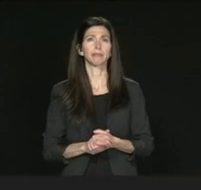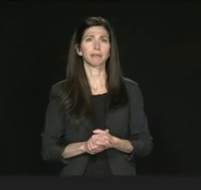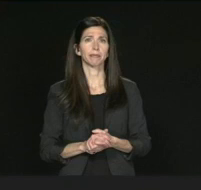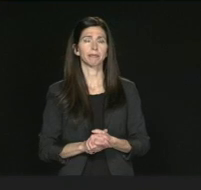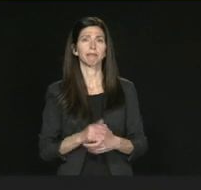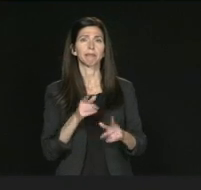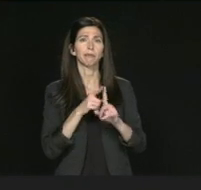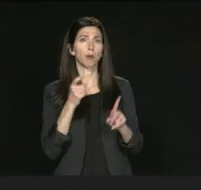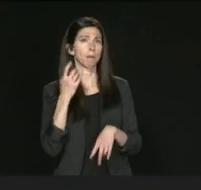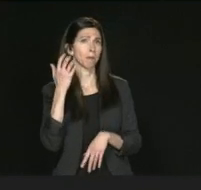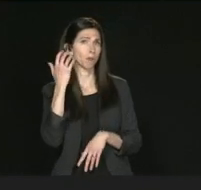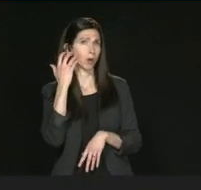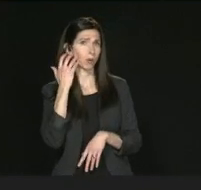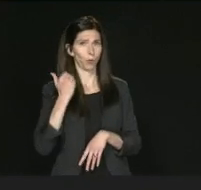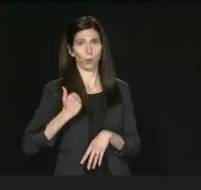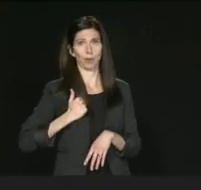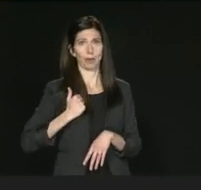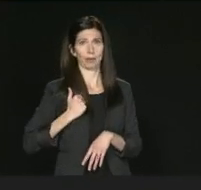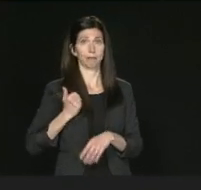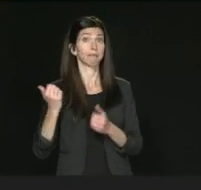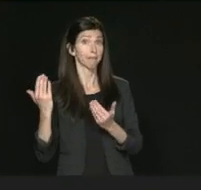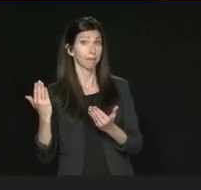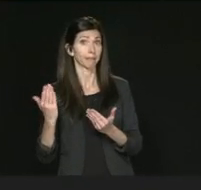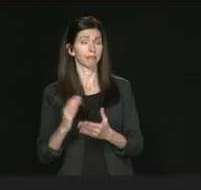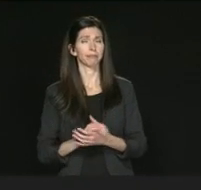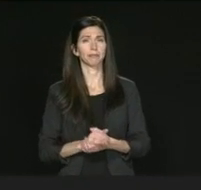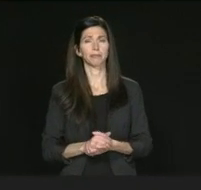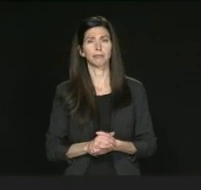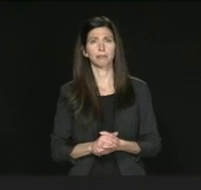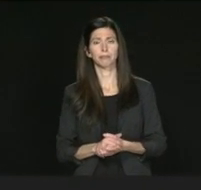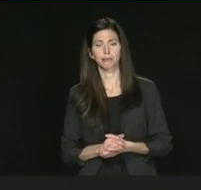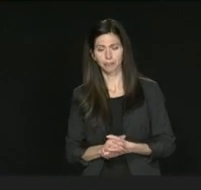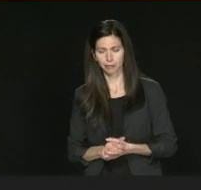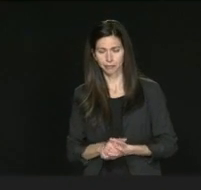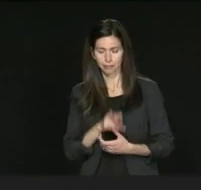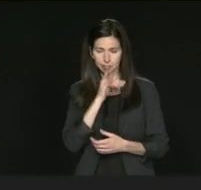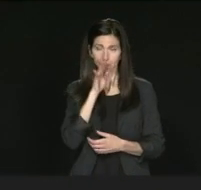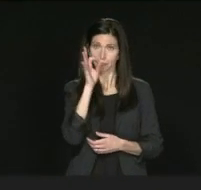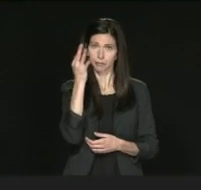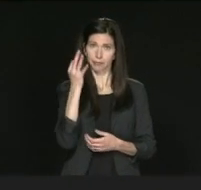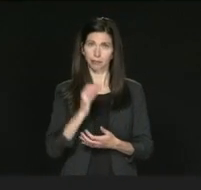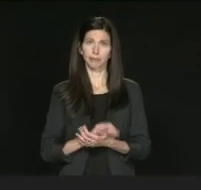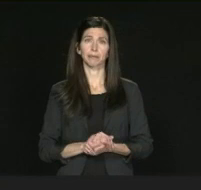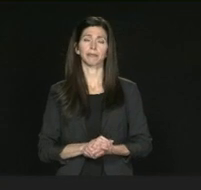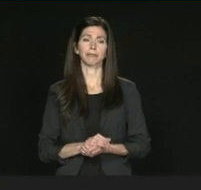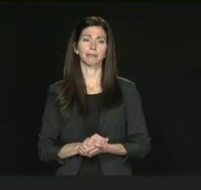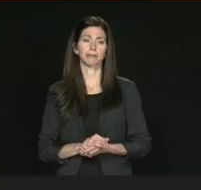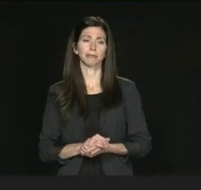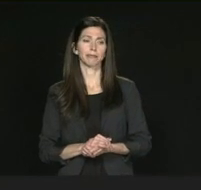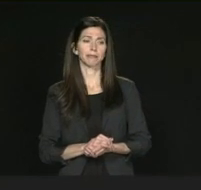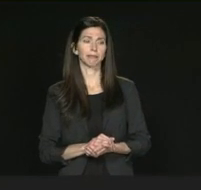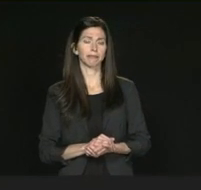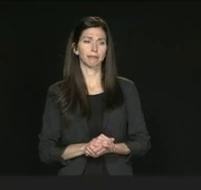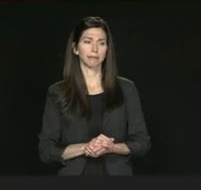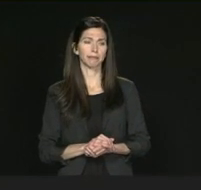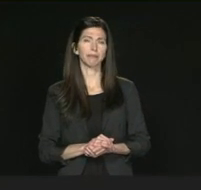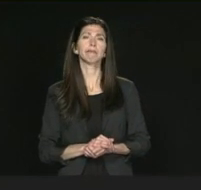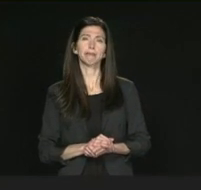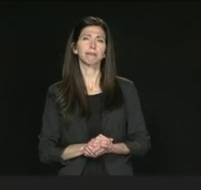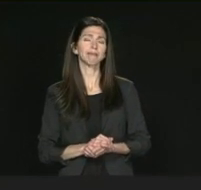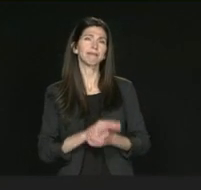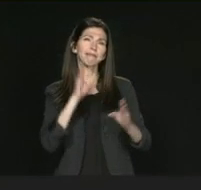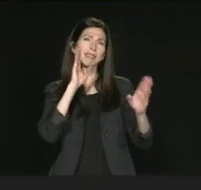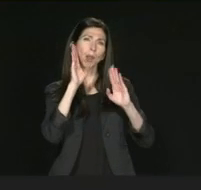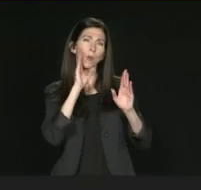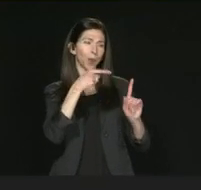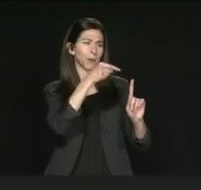please. Go ahead. Oui, bonjour. Hello. My question is for Dr. Tam. I'll ask it in French, but